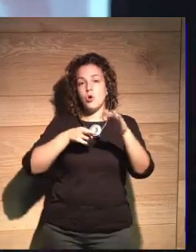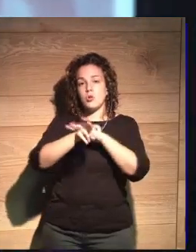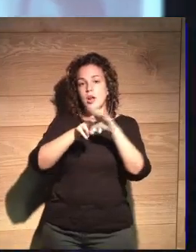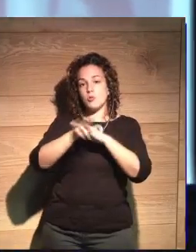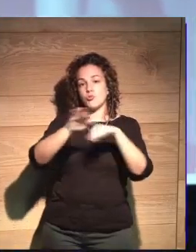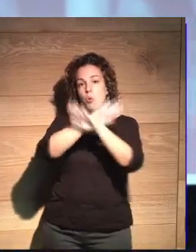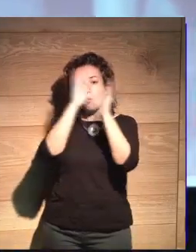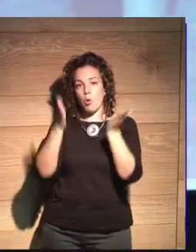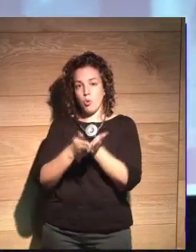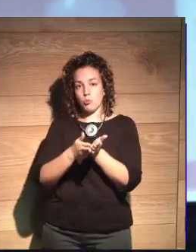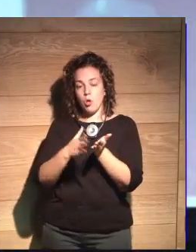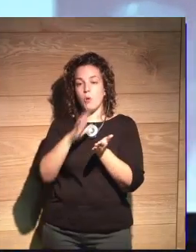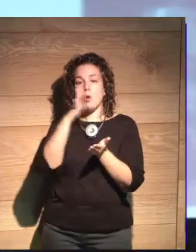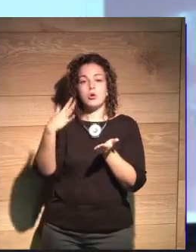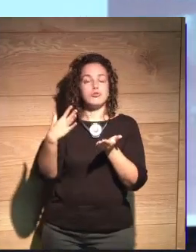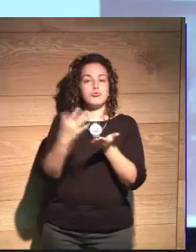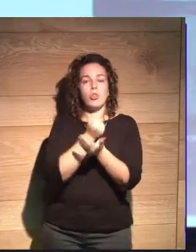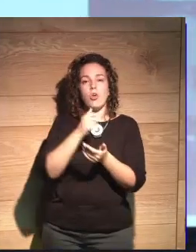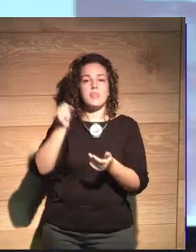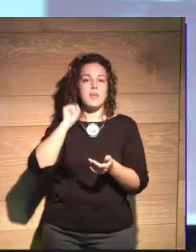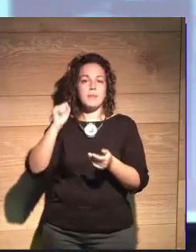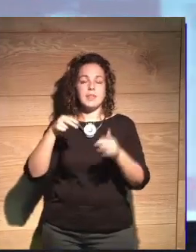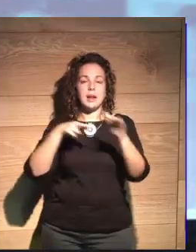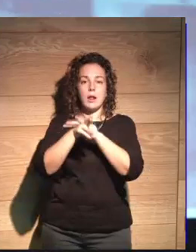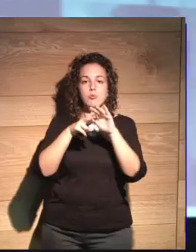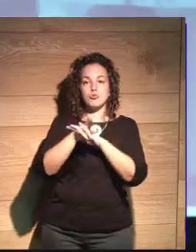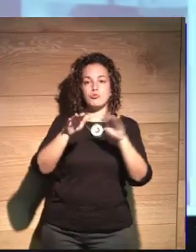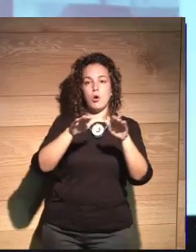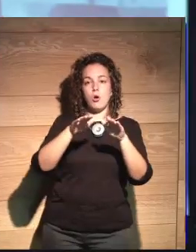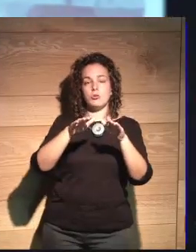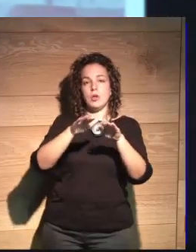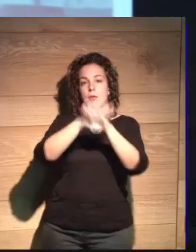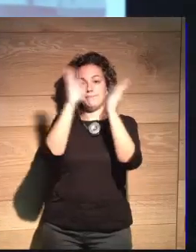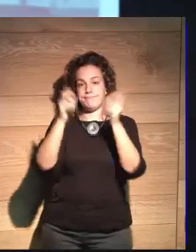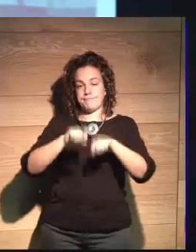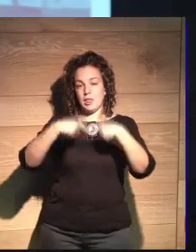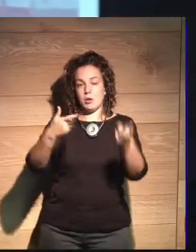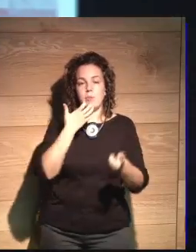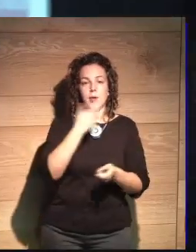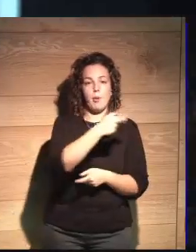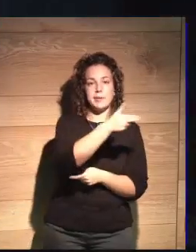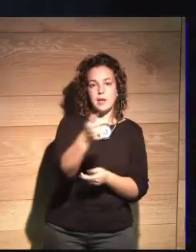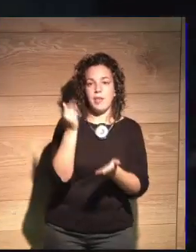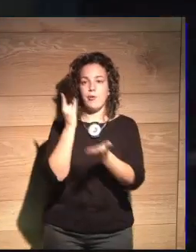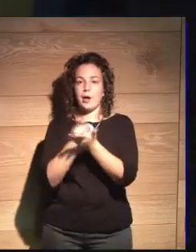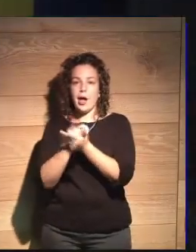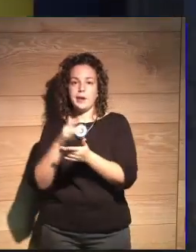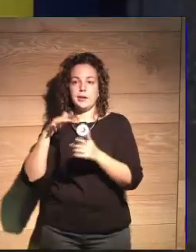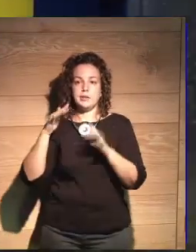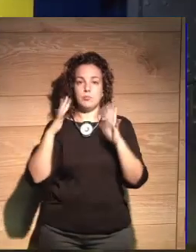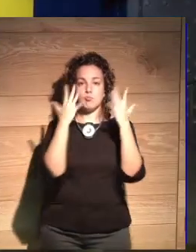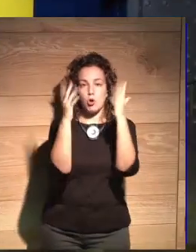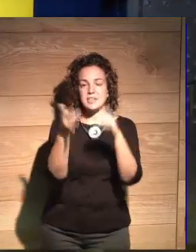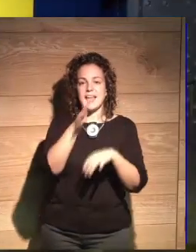natural resources such as fish and forests and water and topsoil, but the world